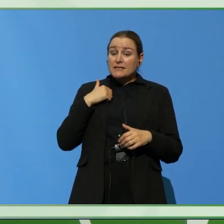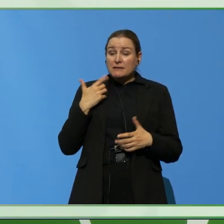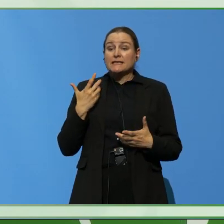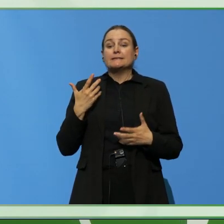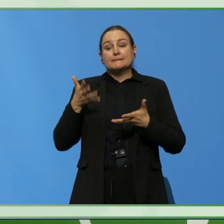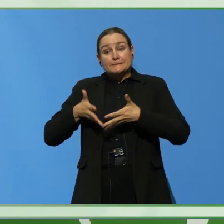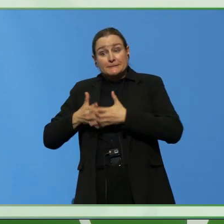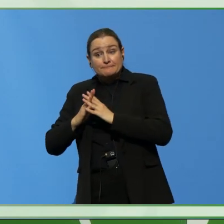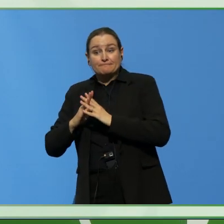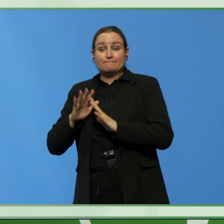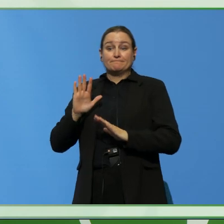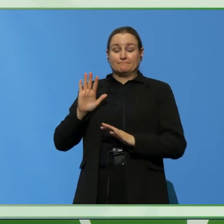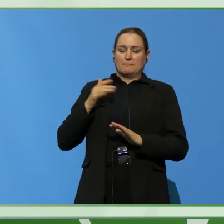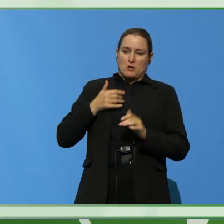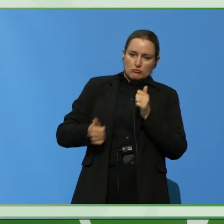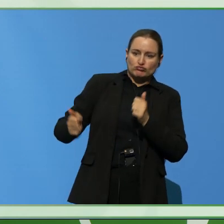Trust. We